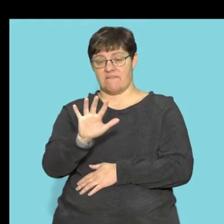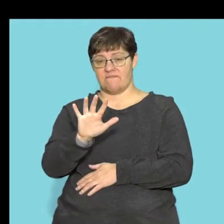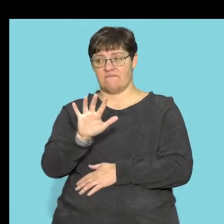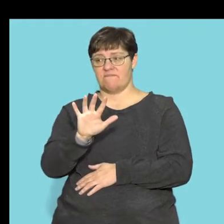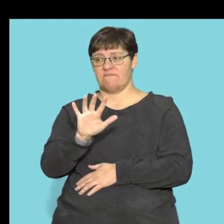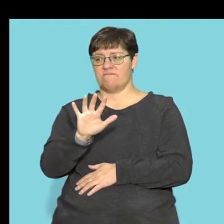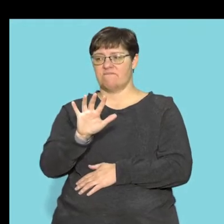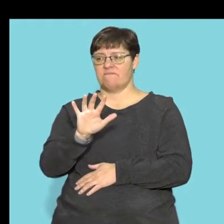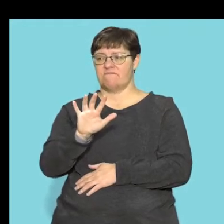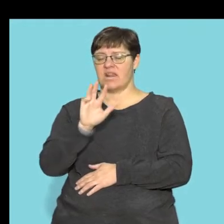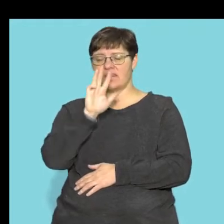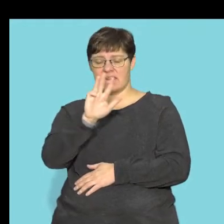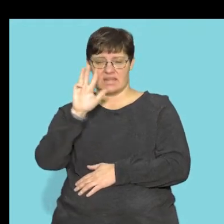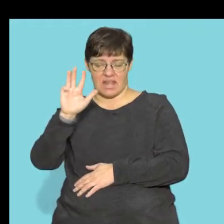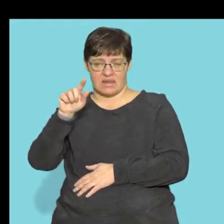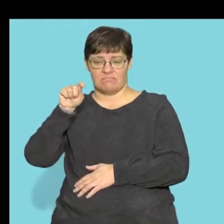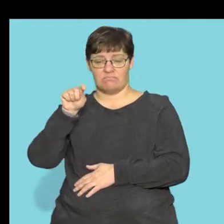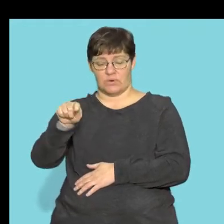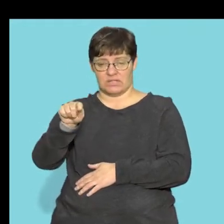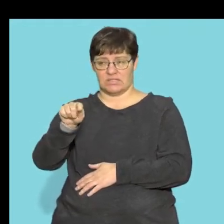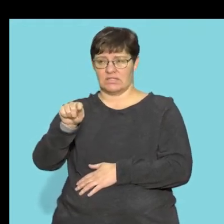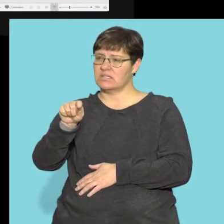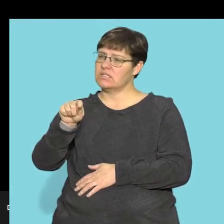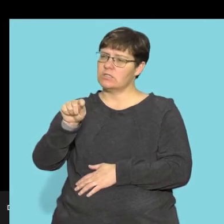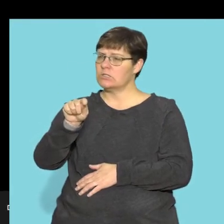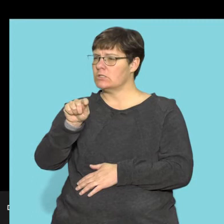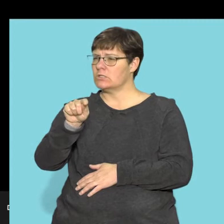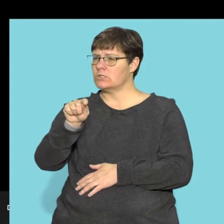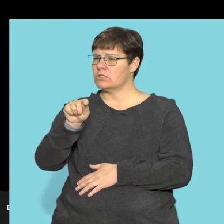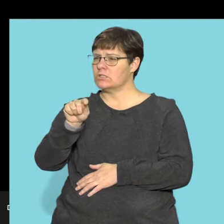2,500 and I think 99 it said, comma